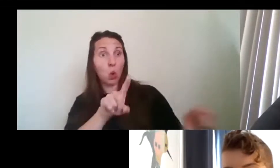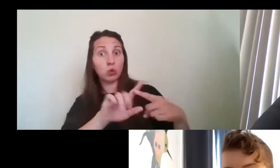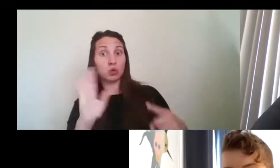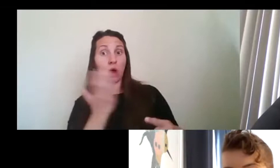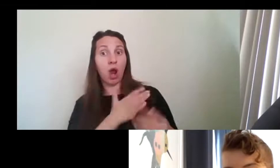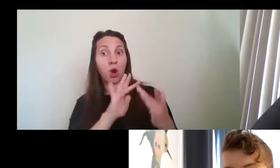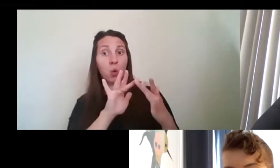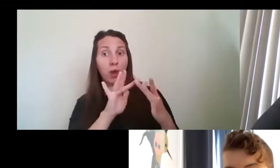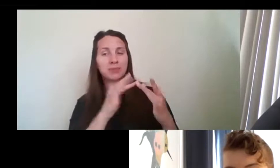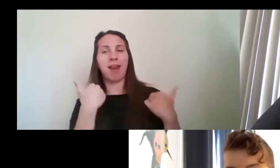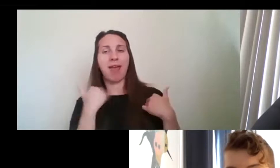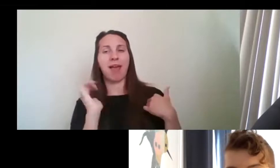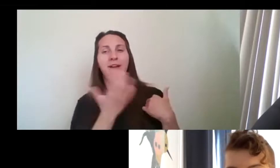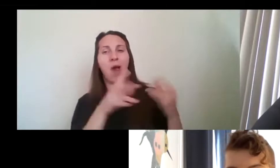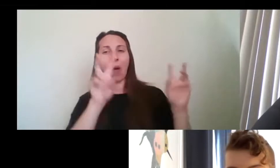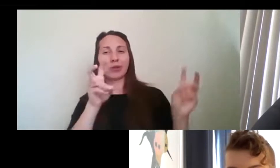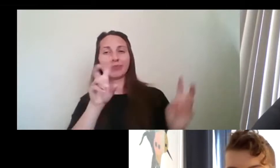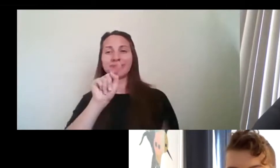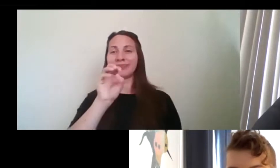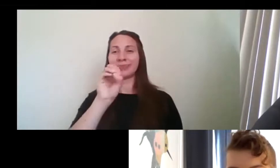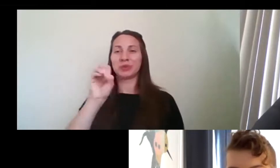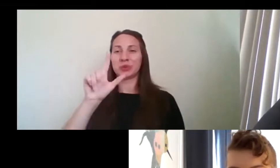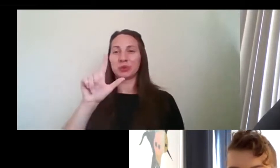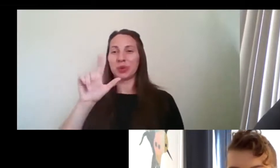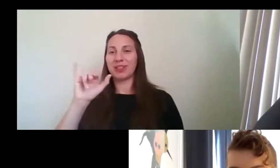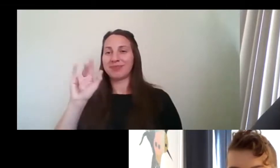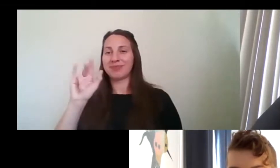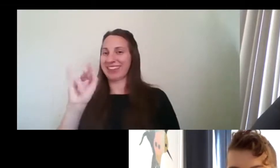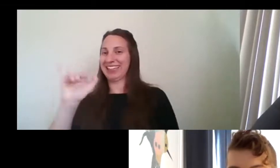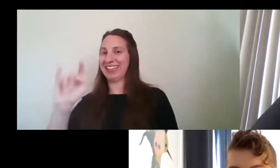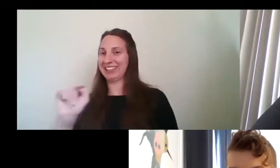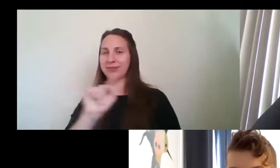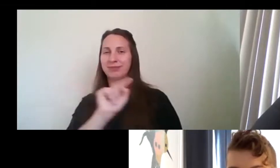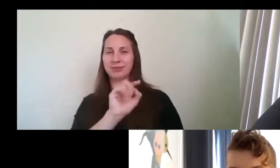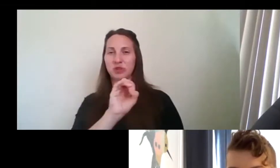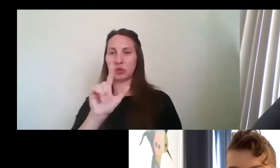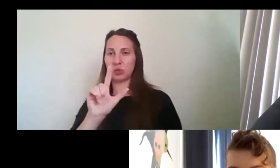It'll give you suggestions for live captioning services.